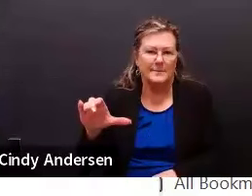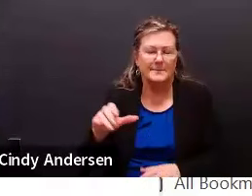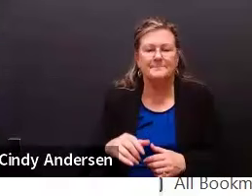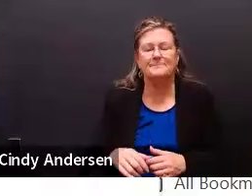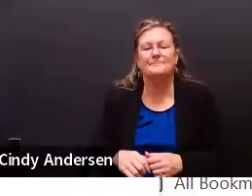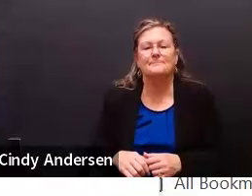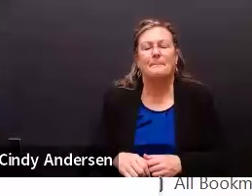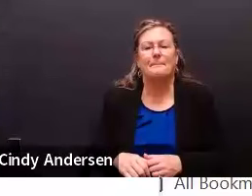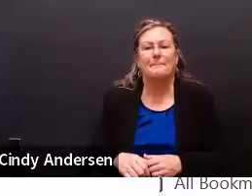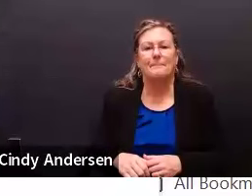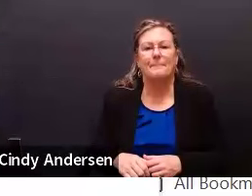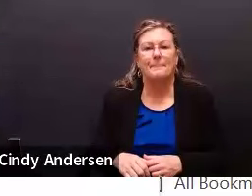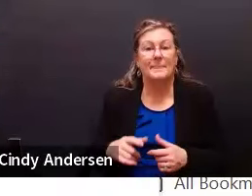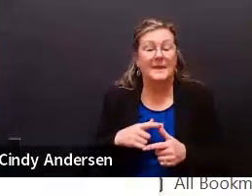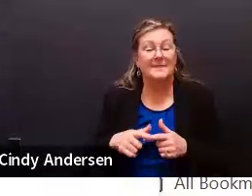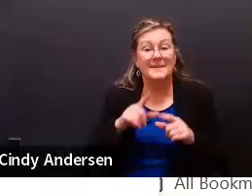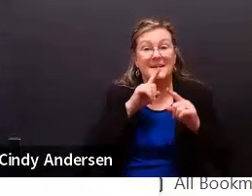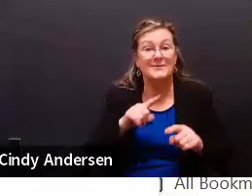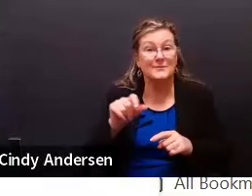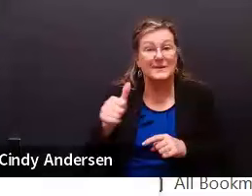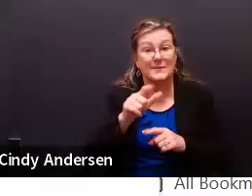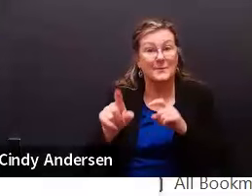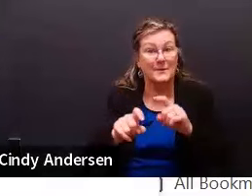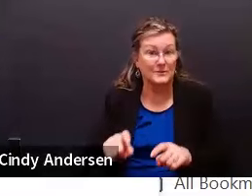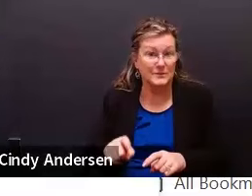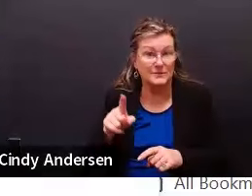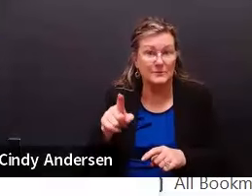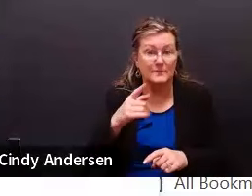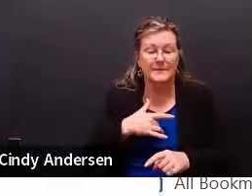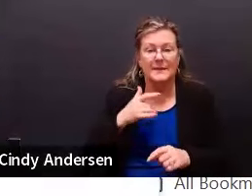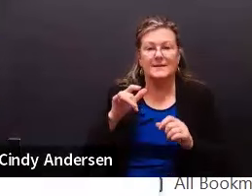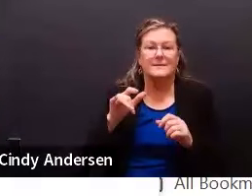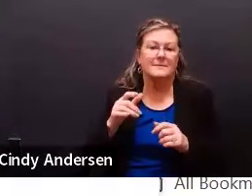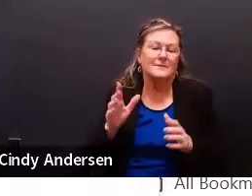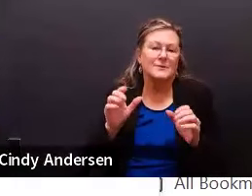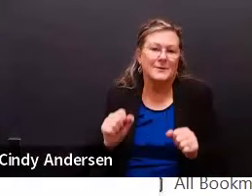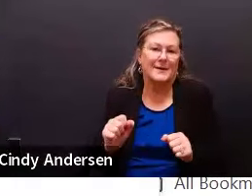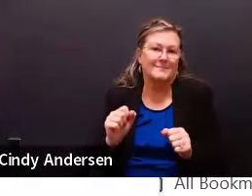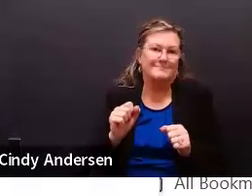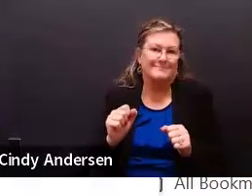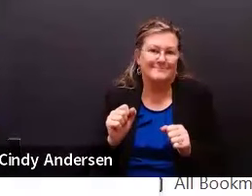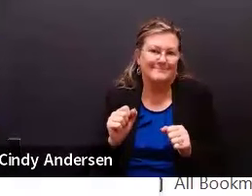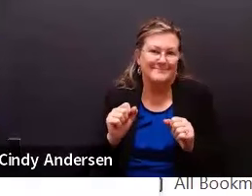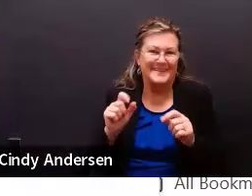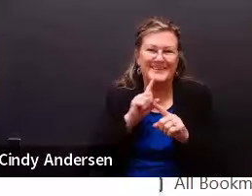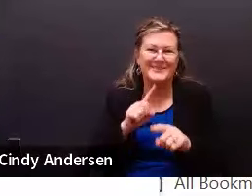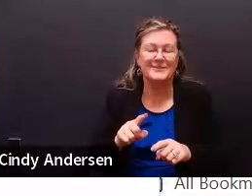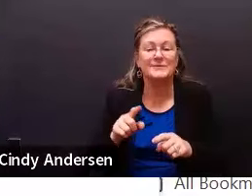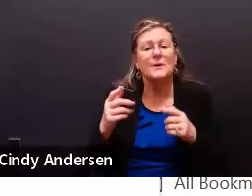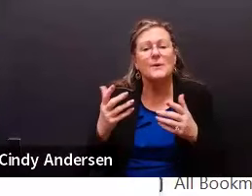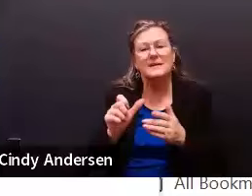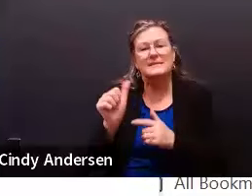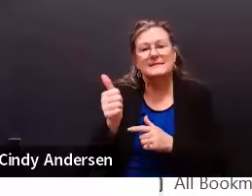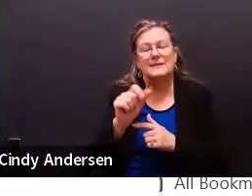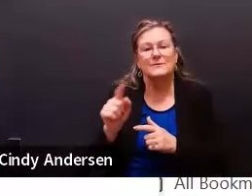And then go ahead and answer the other questions that you feel like you can speak to, right? And so let's do about